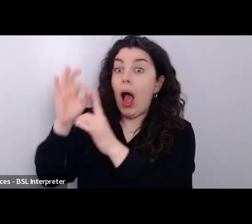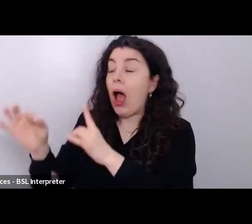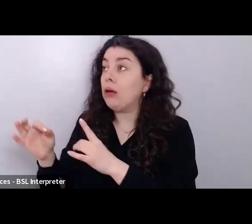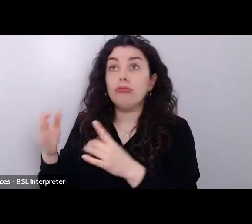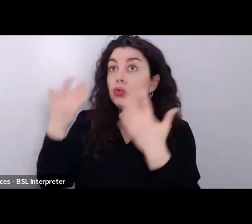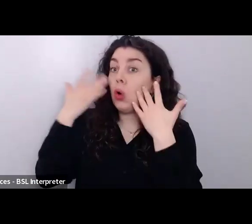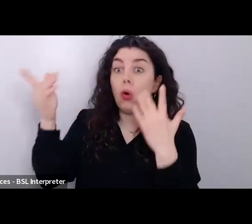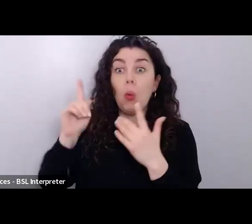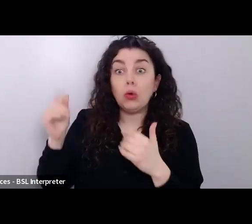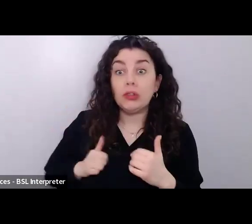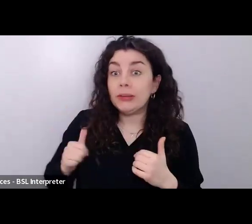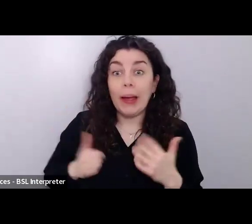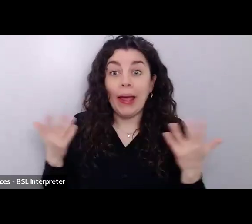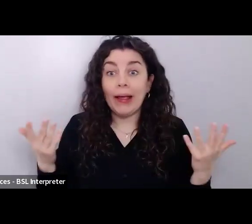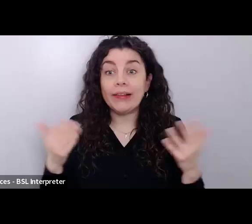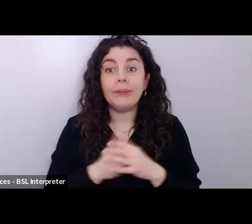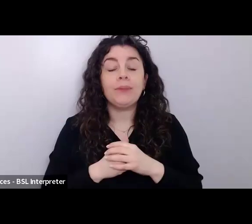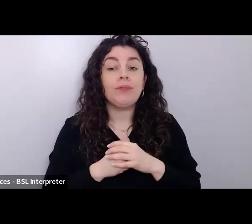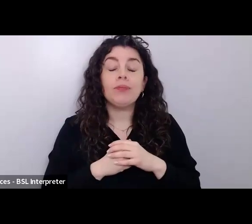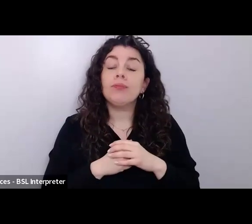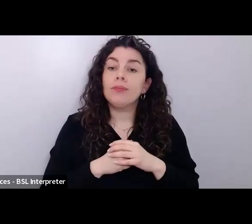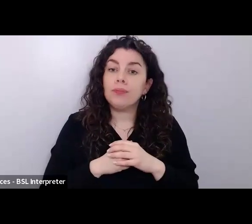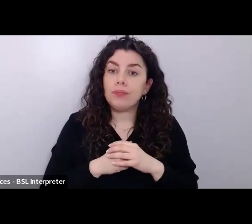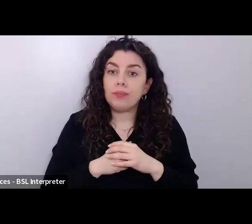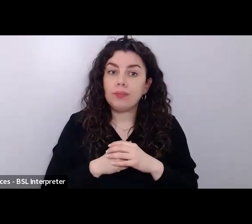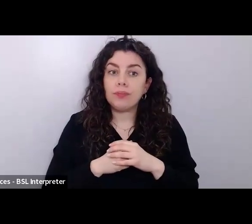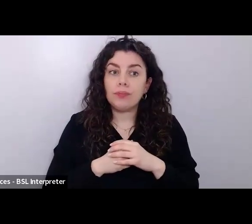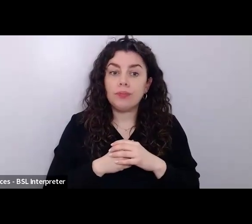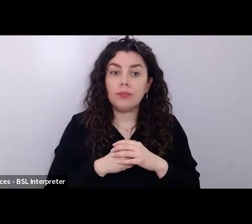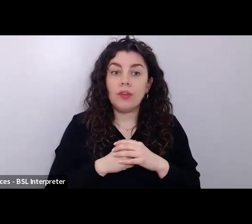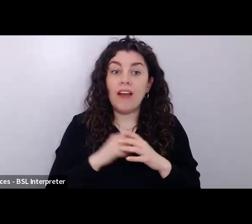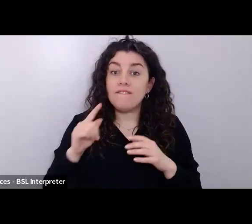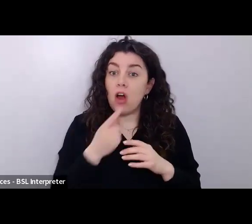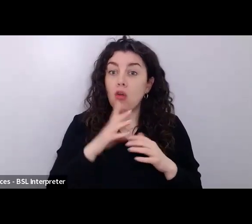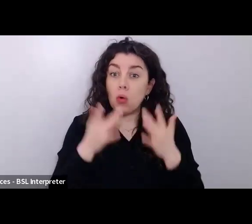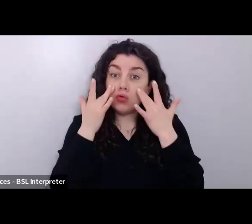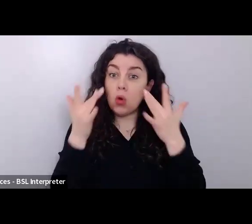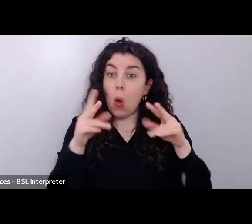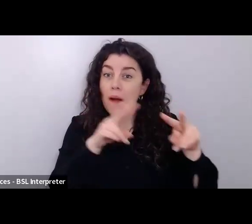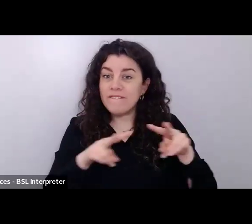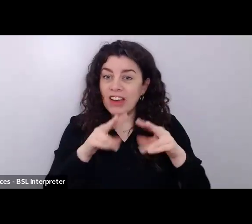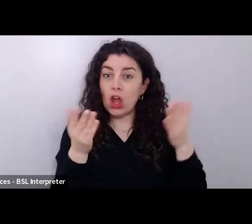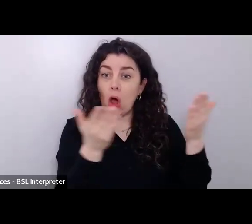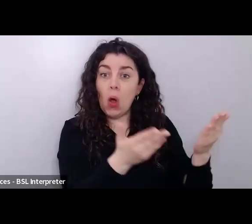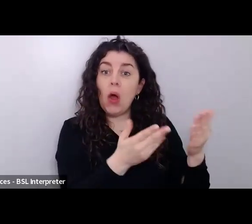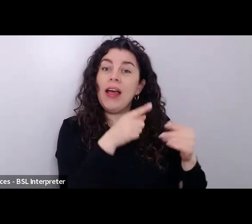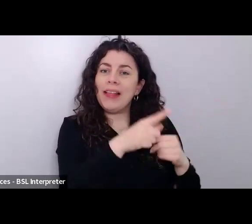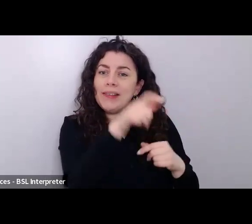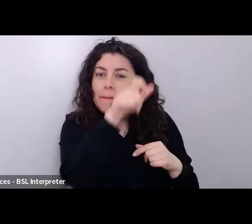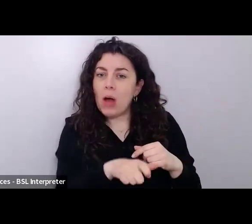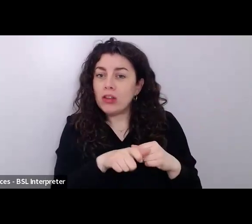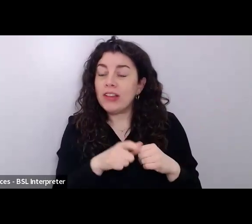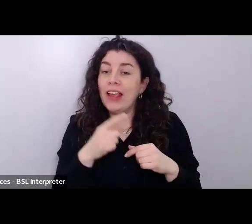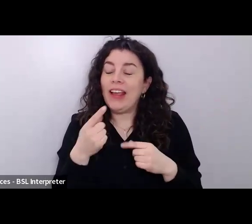So I'm going to start off by playing a short video. It features one of AbilityNet's